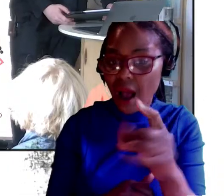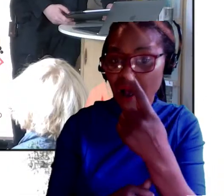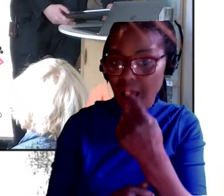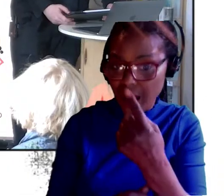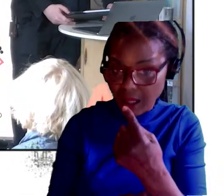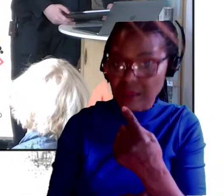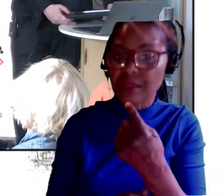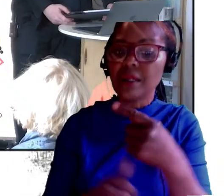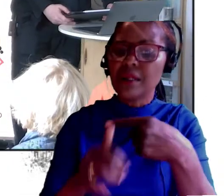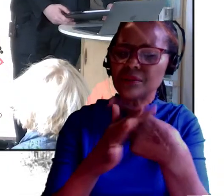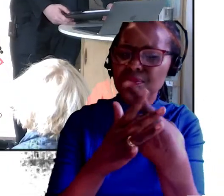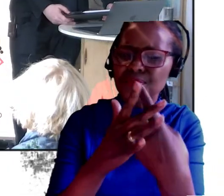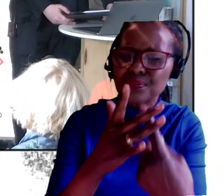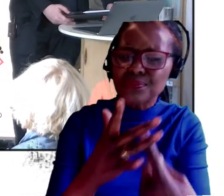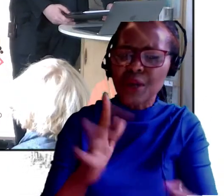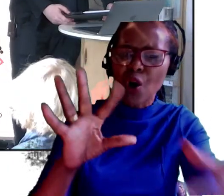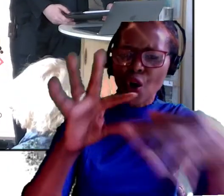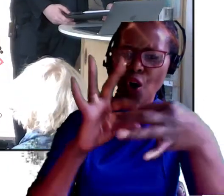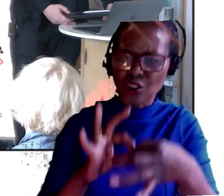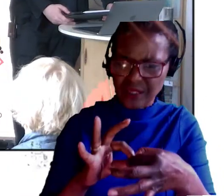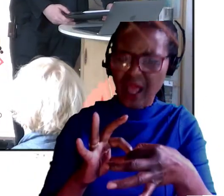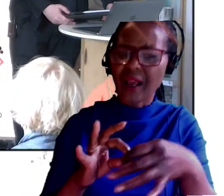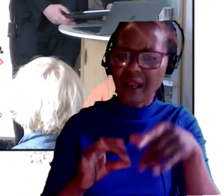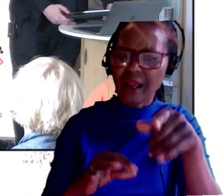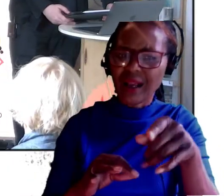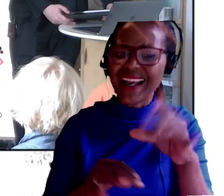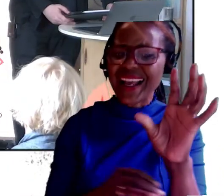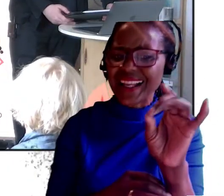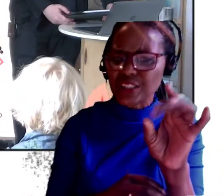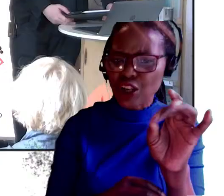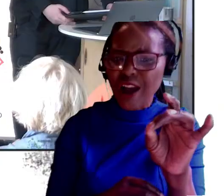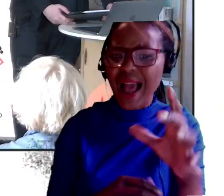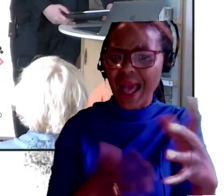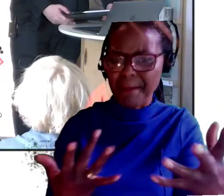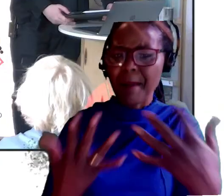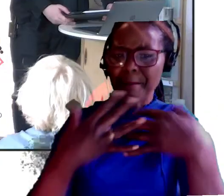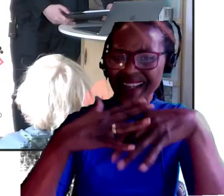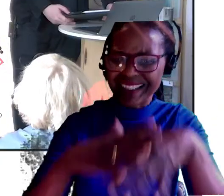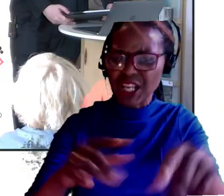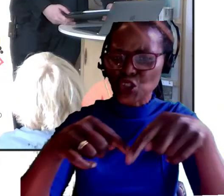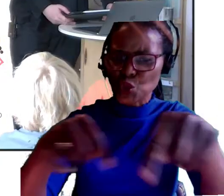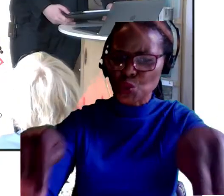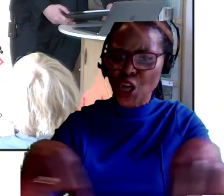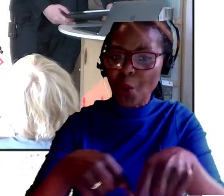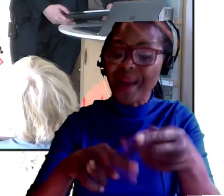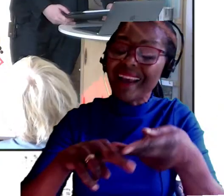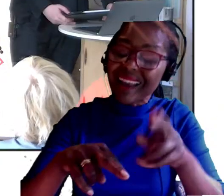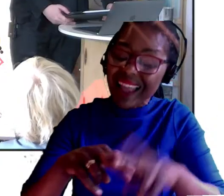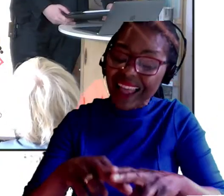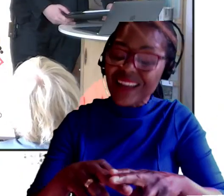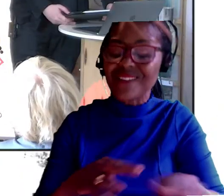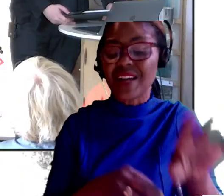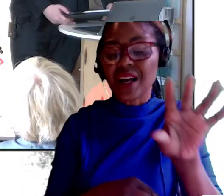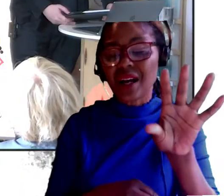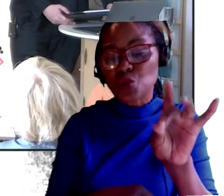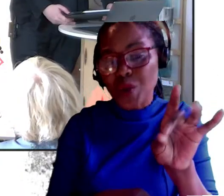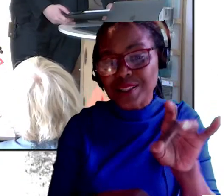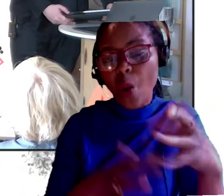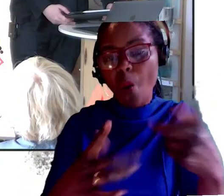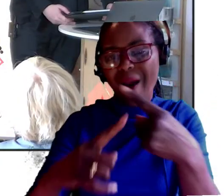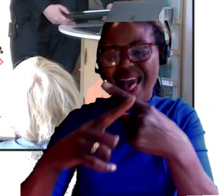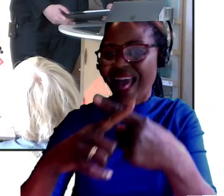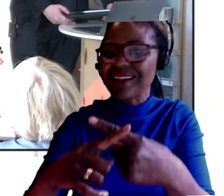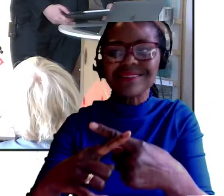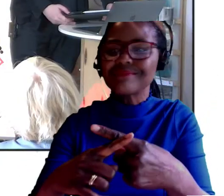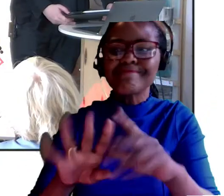on Blue Sky, and at Pervasive Media Studio on Instagram. If you're still following us on Twitter/X, we're not posting on there anymore. Haven't been for